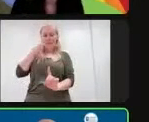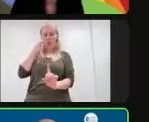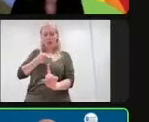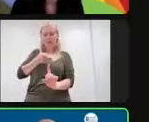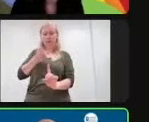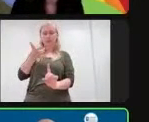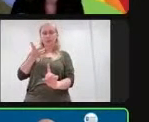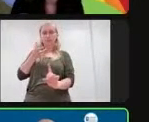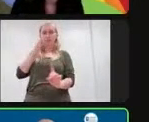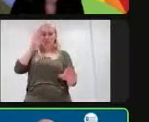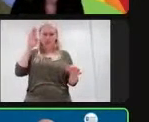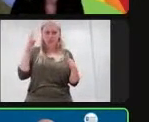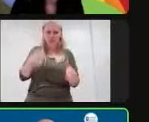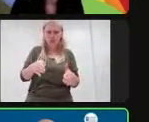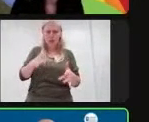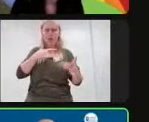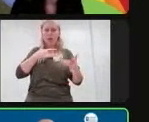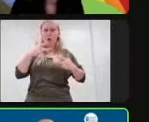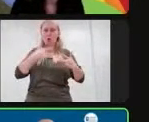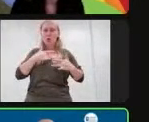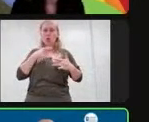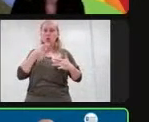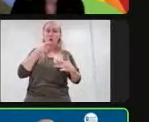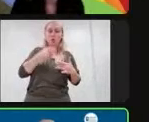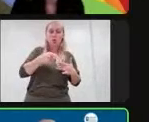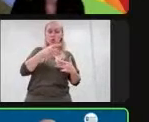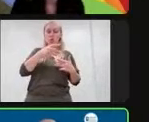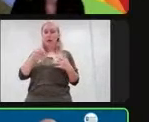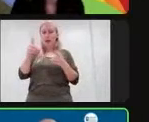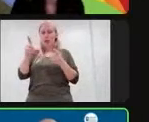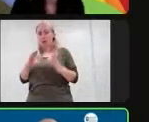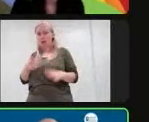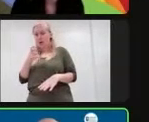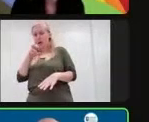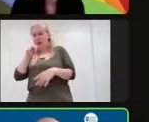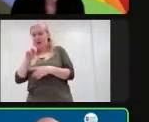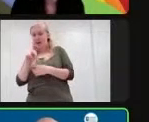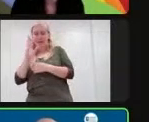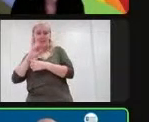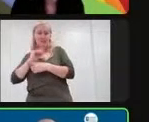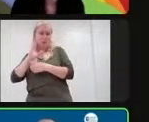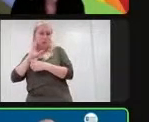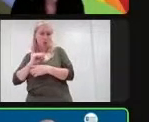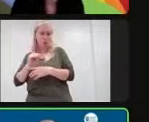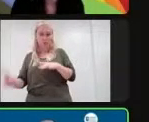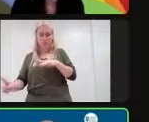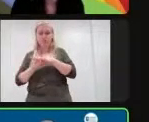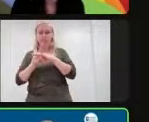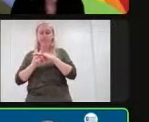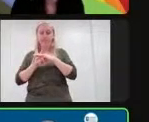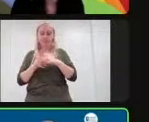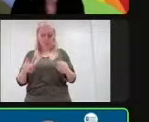to address the concerns that both you and Director Hine have surfaced.